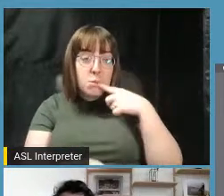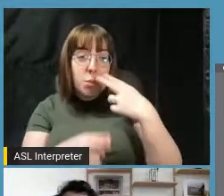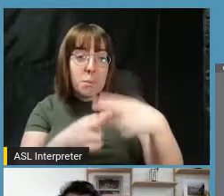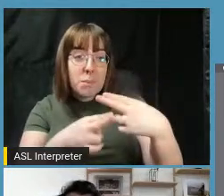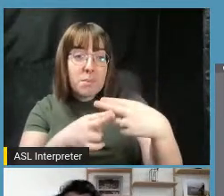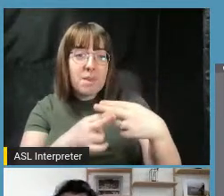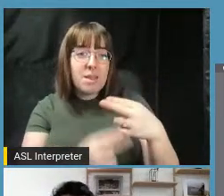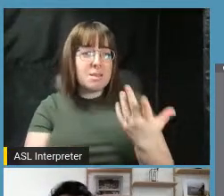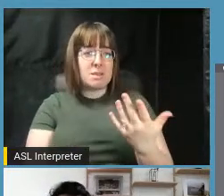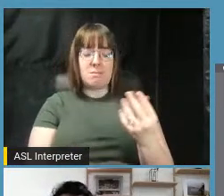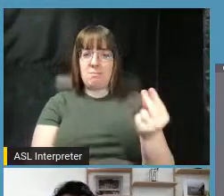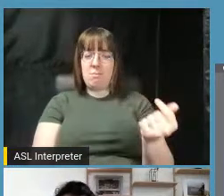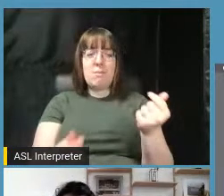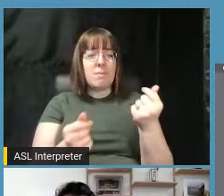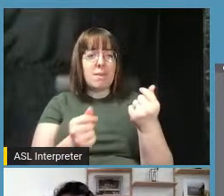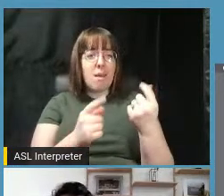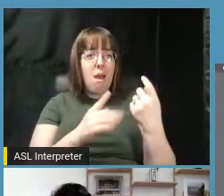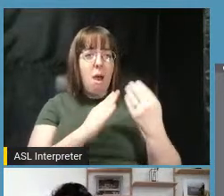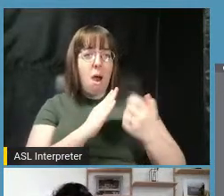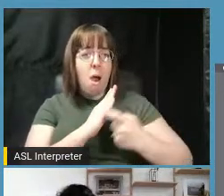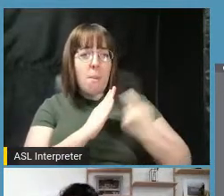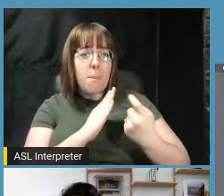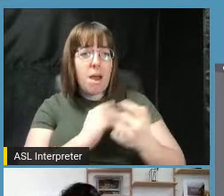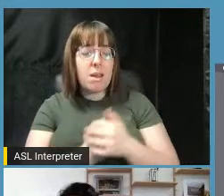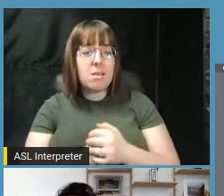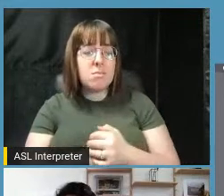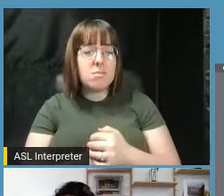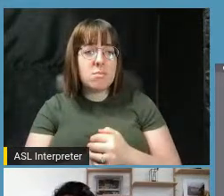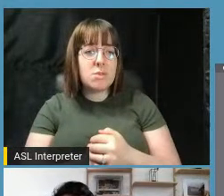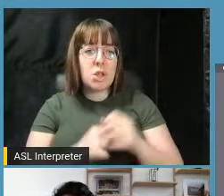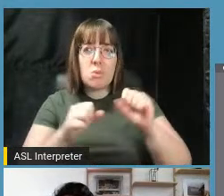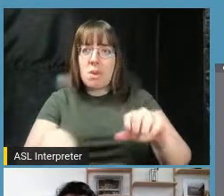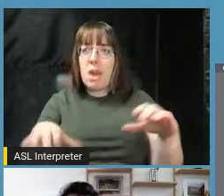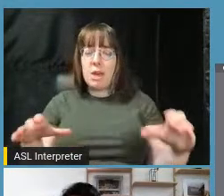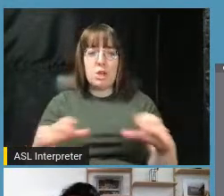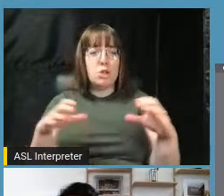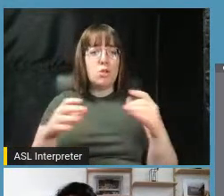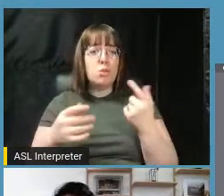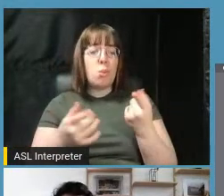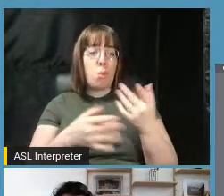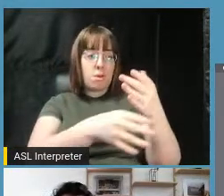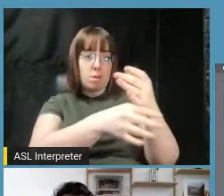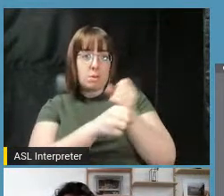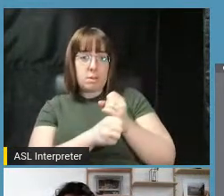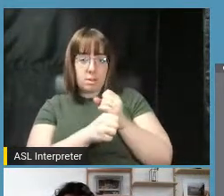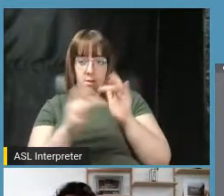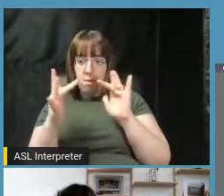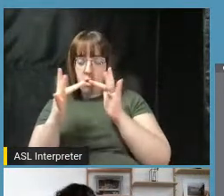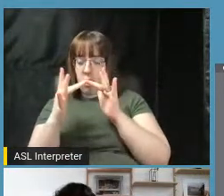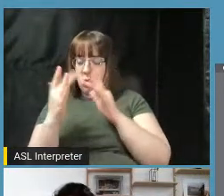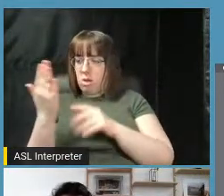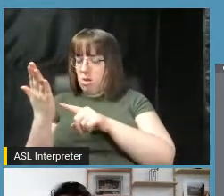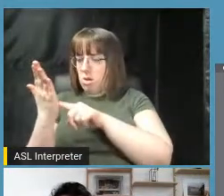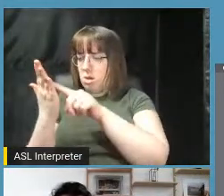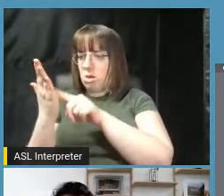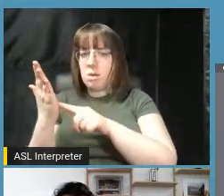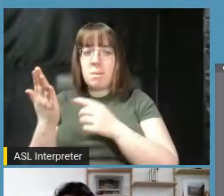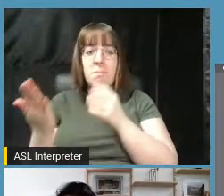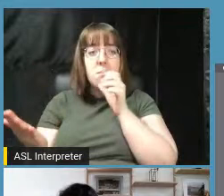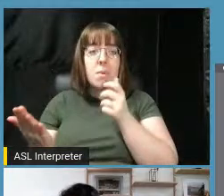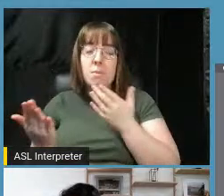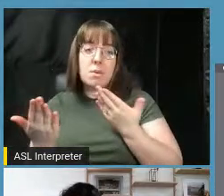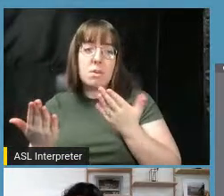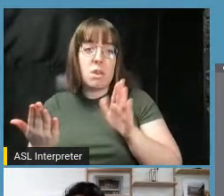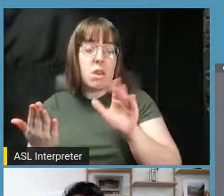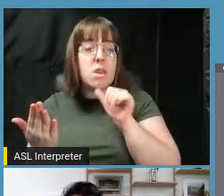seconds, 10 seconds. Right. It's something easy that you can just do when you receive a web page, when you're on even a website that may not be yours, in case you're